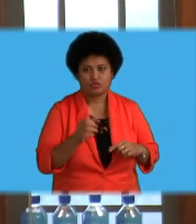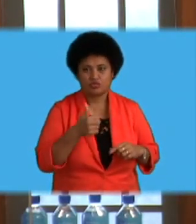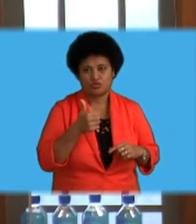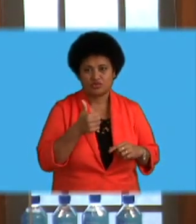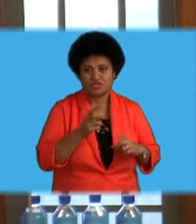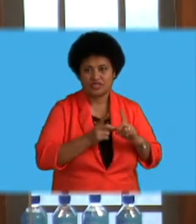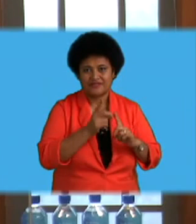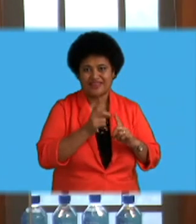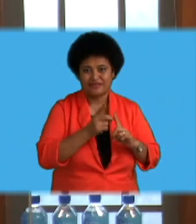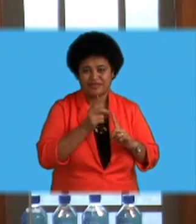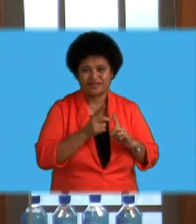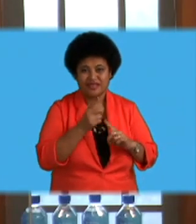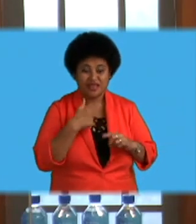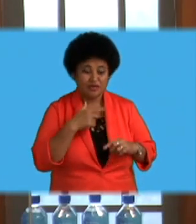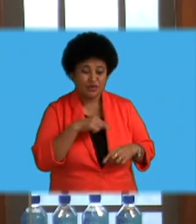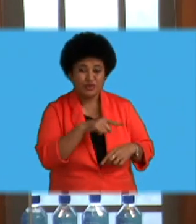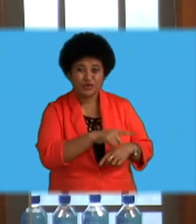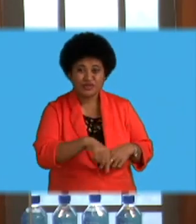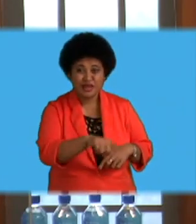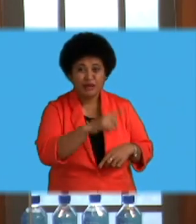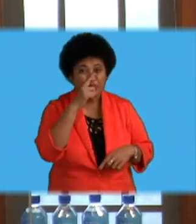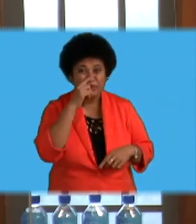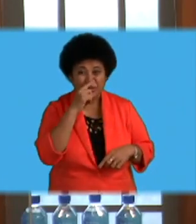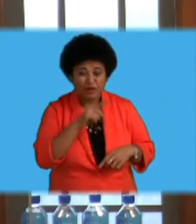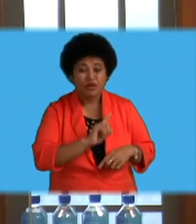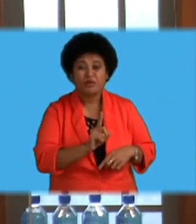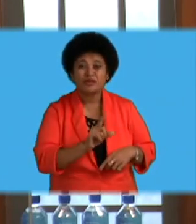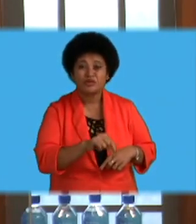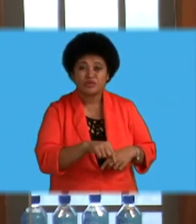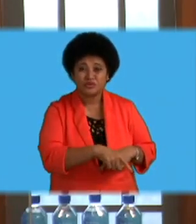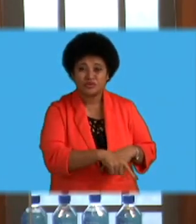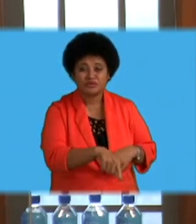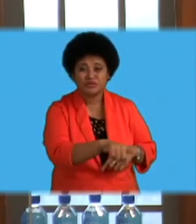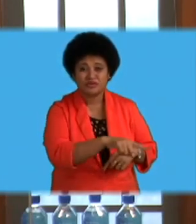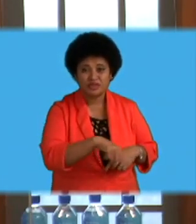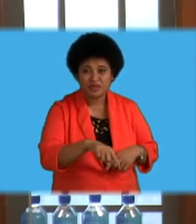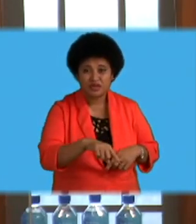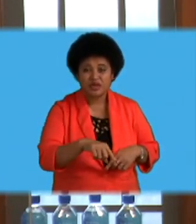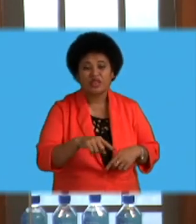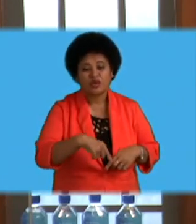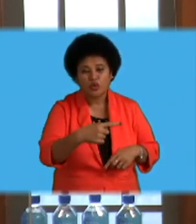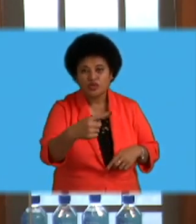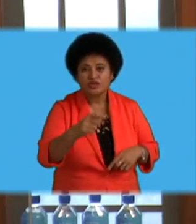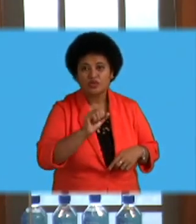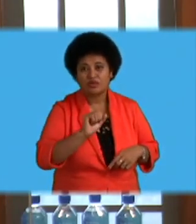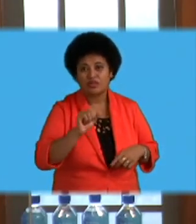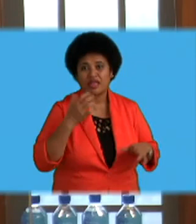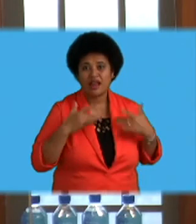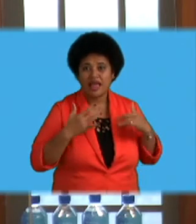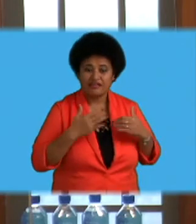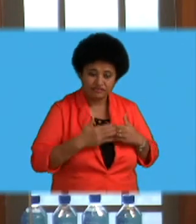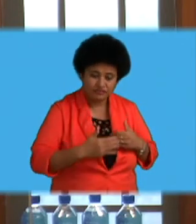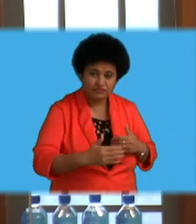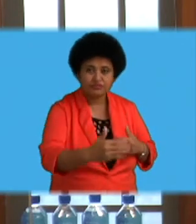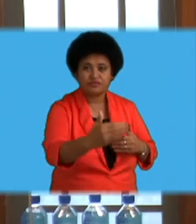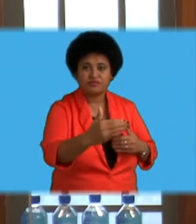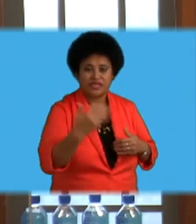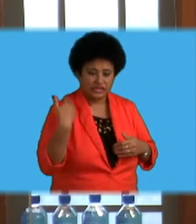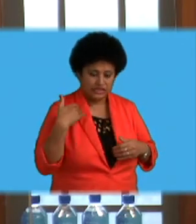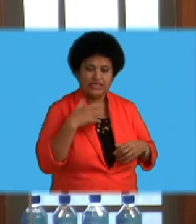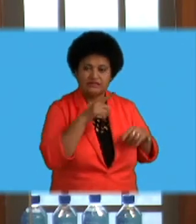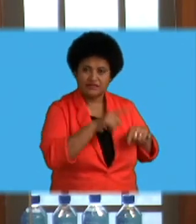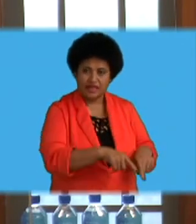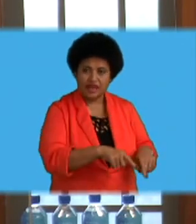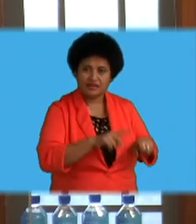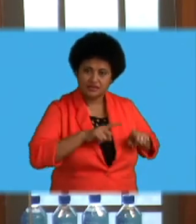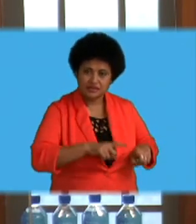because the tenants will continue to live in those squalid conditions they are